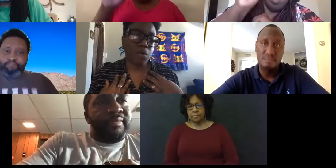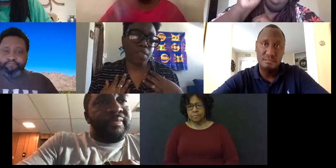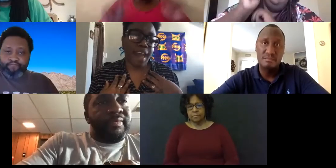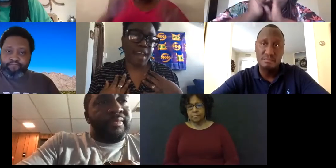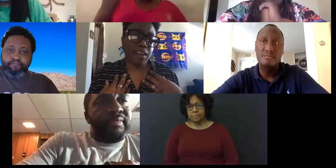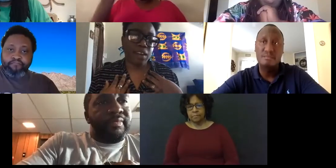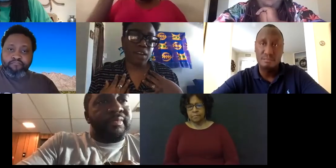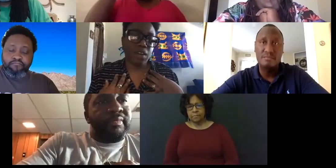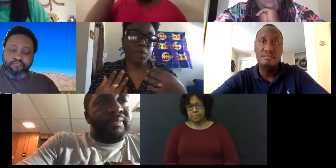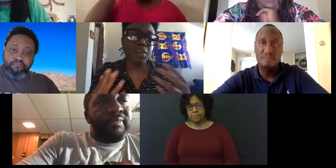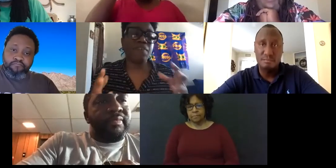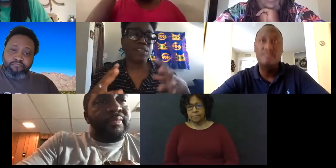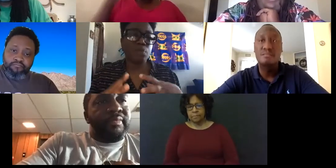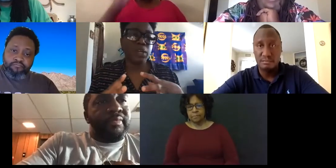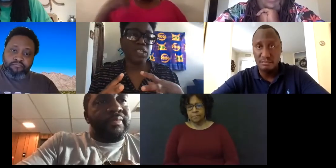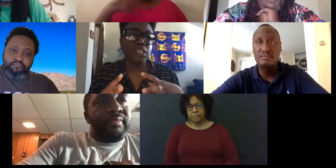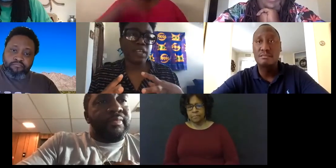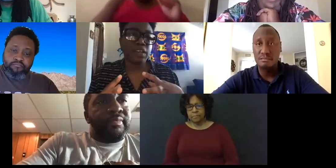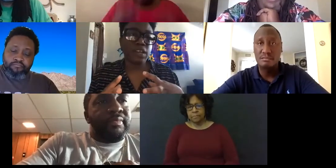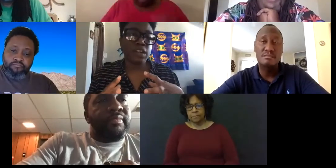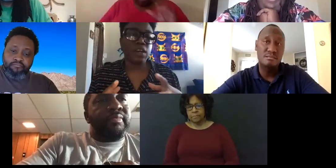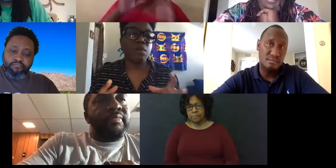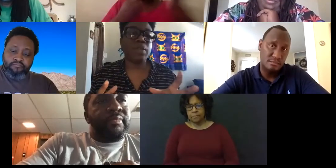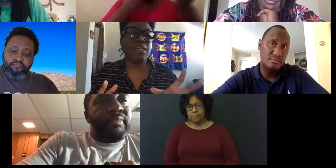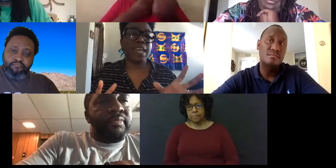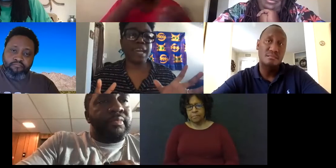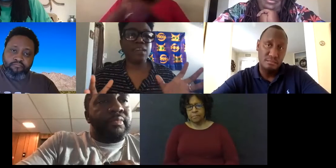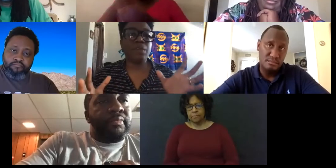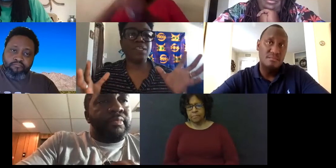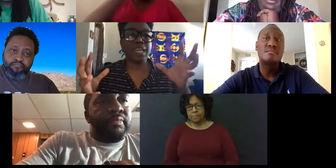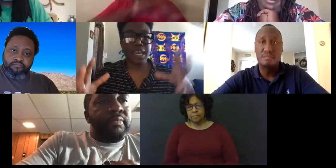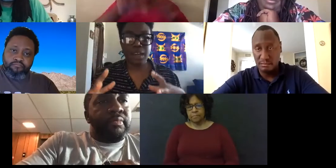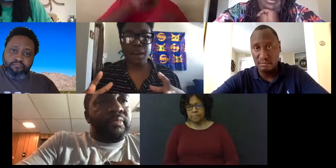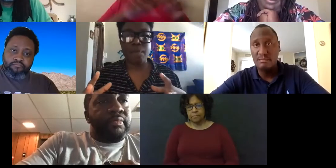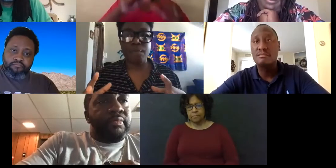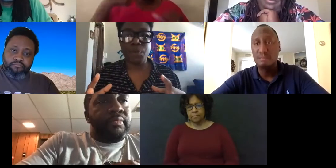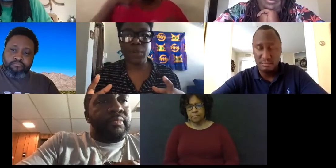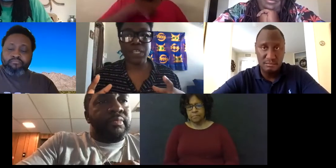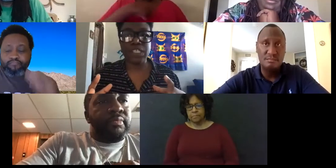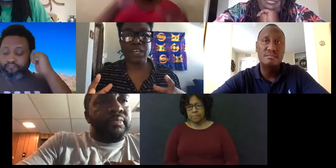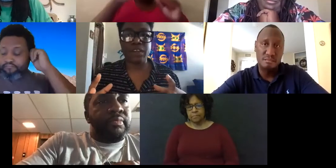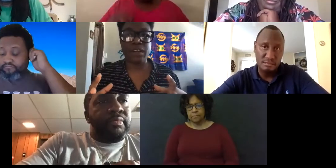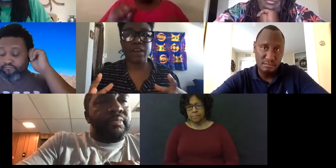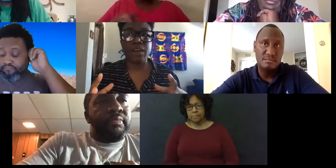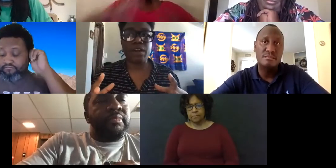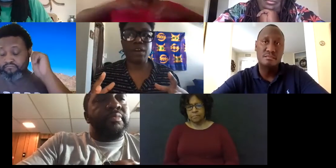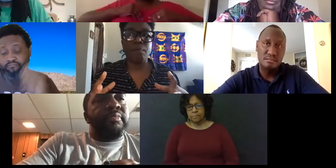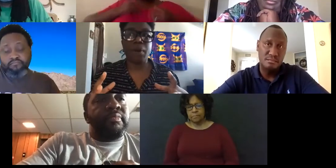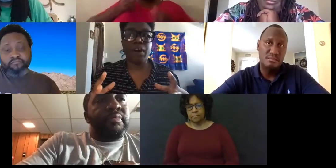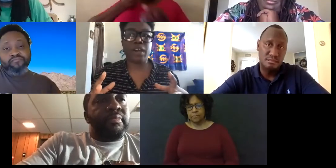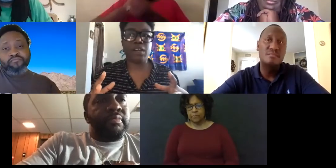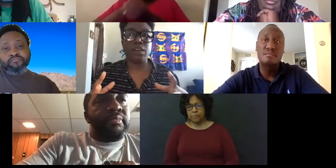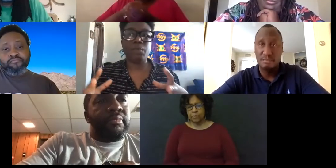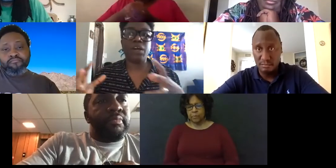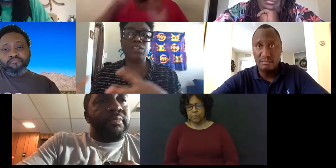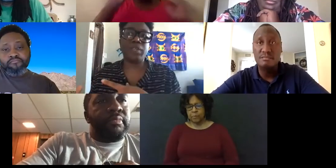know that we can find supporting each other, and we can take supporting each other,